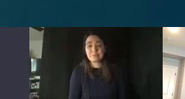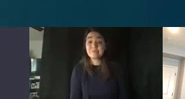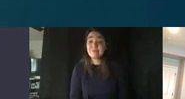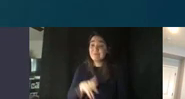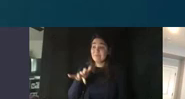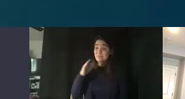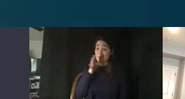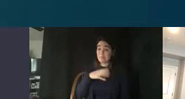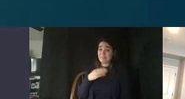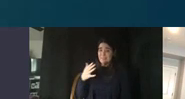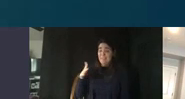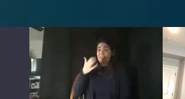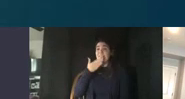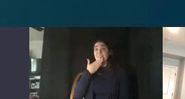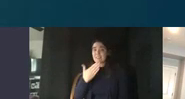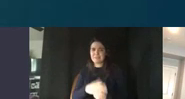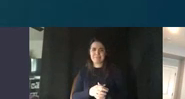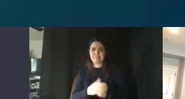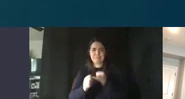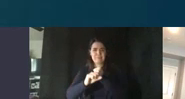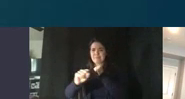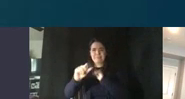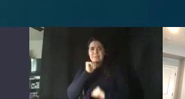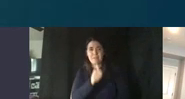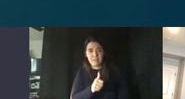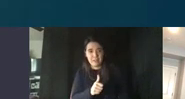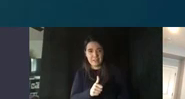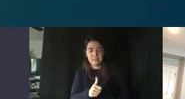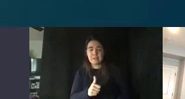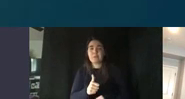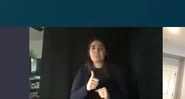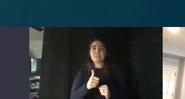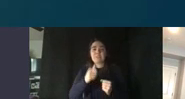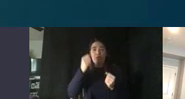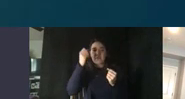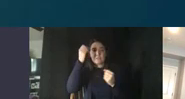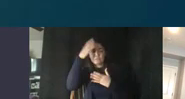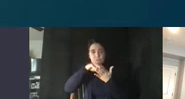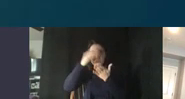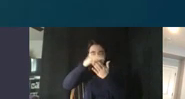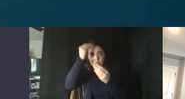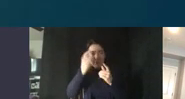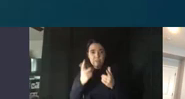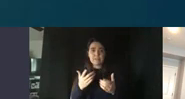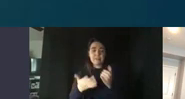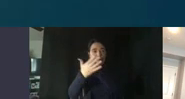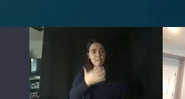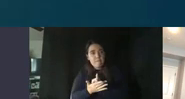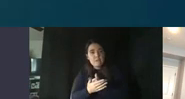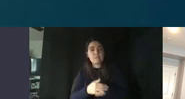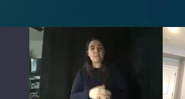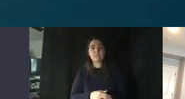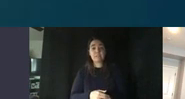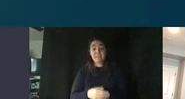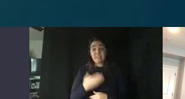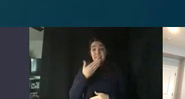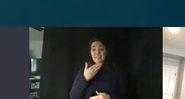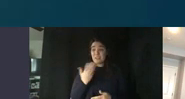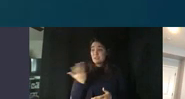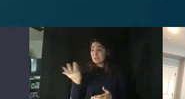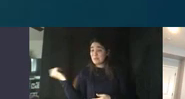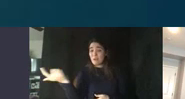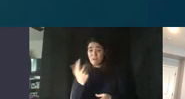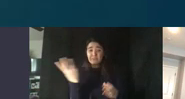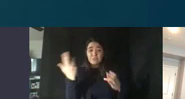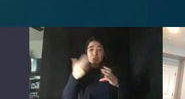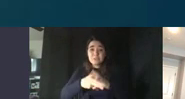you. I do not think you droned on at all. It was very insightful and helpful. Thank you to everyone who joined us today.